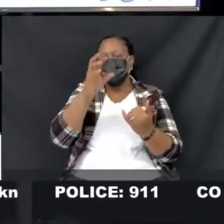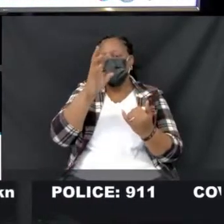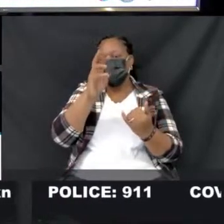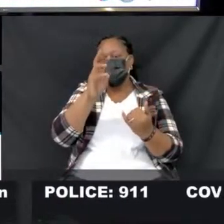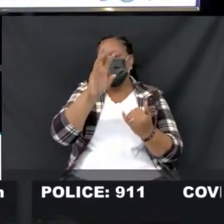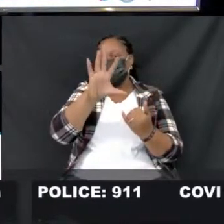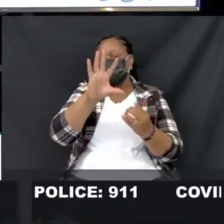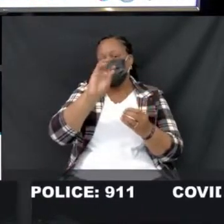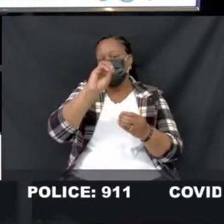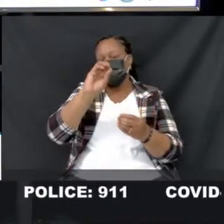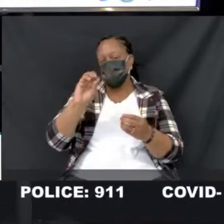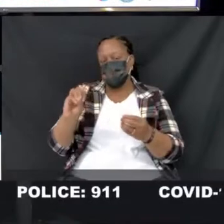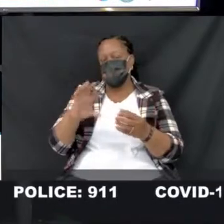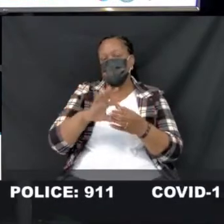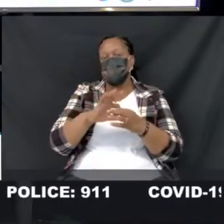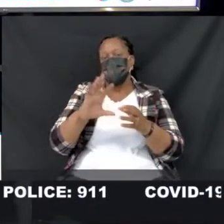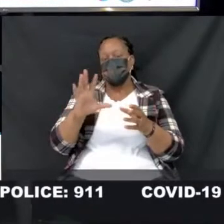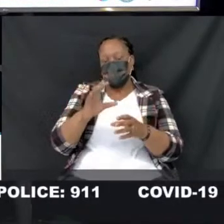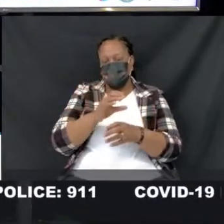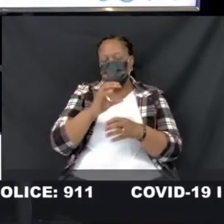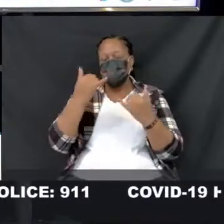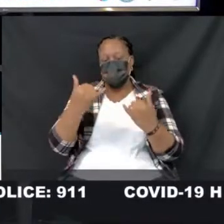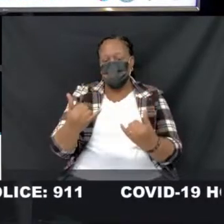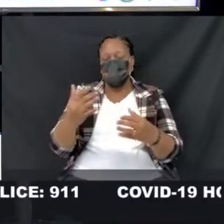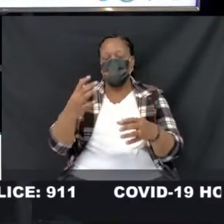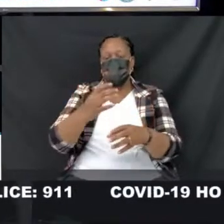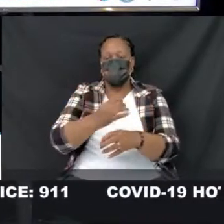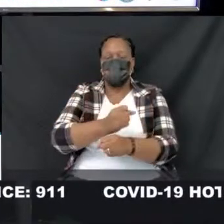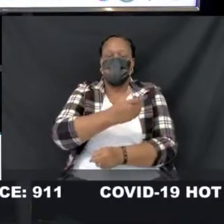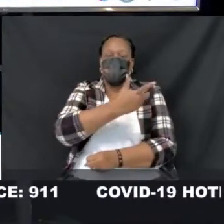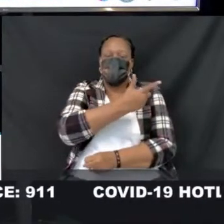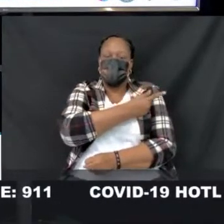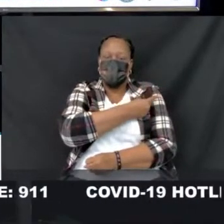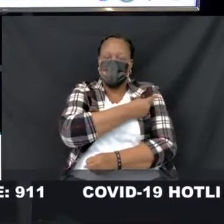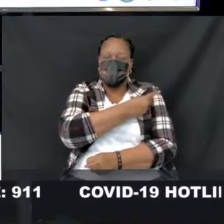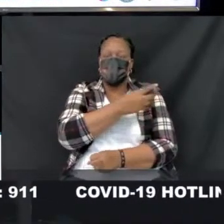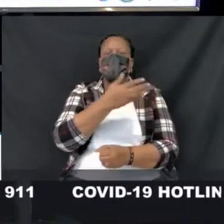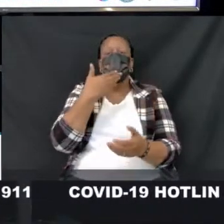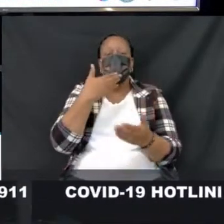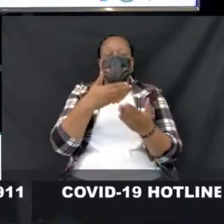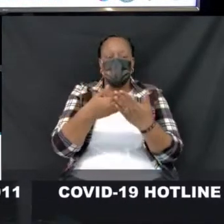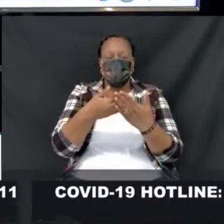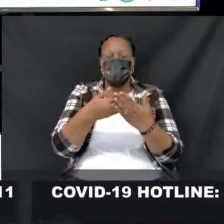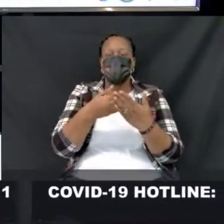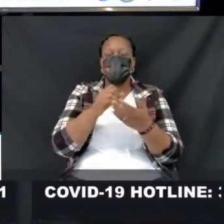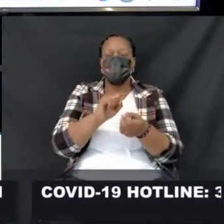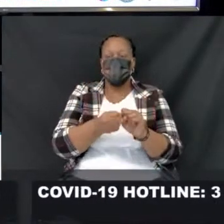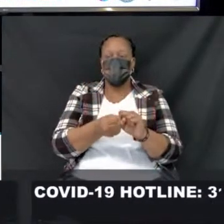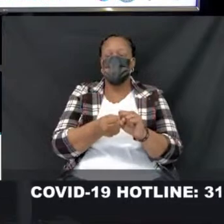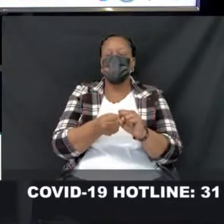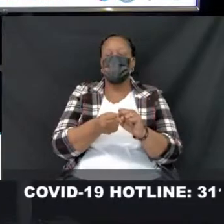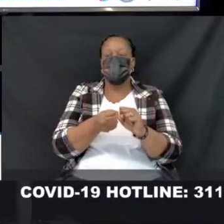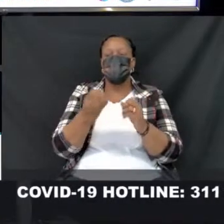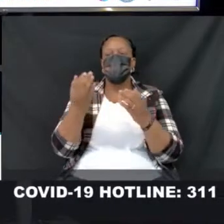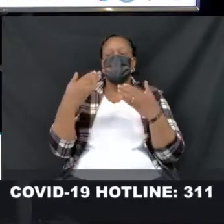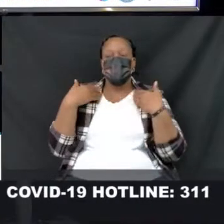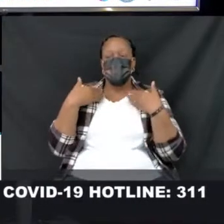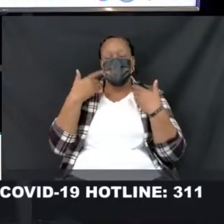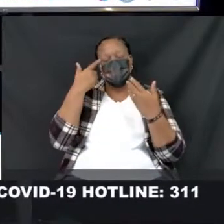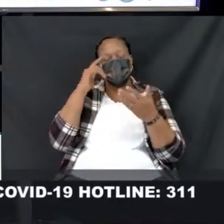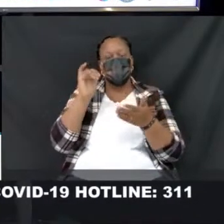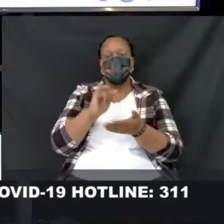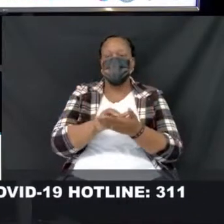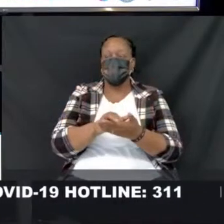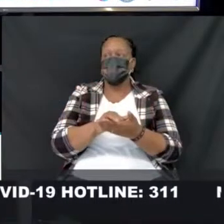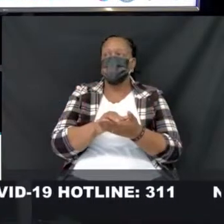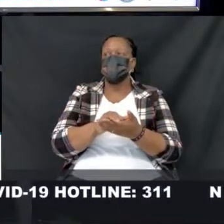fully vaccinated. We know that they have gone overseas, and we have given them their support, the necessary support. They have gone